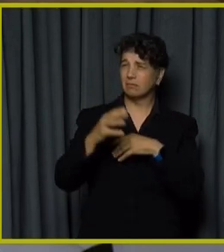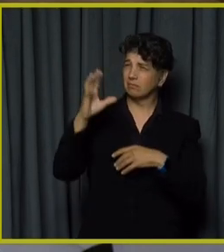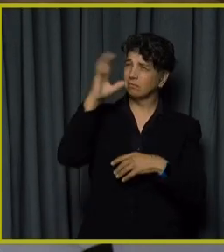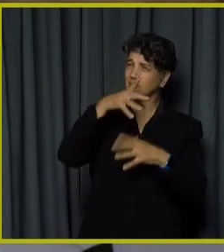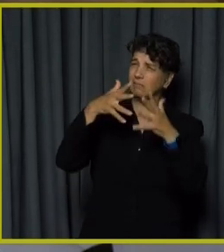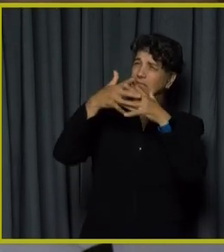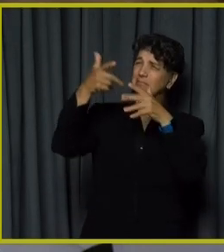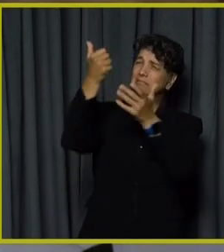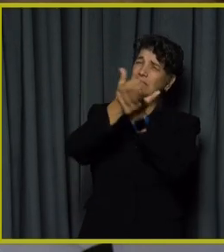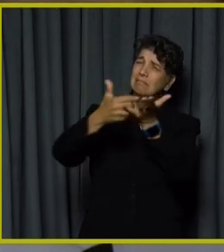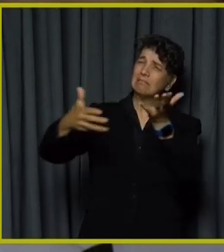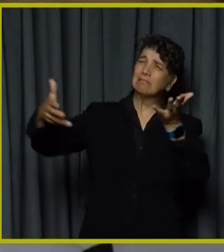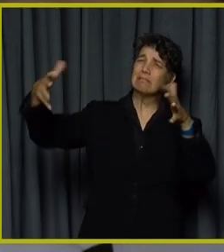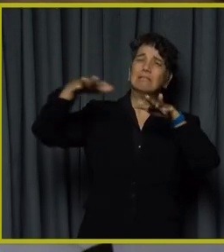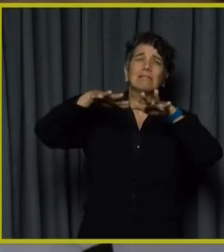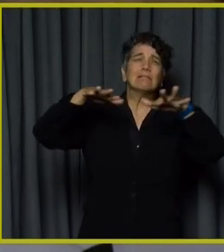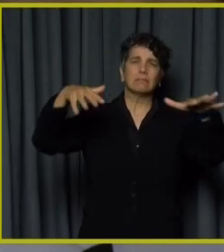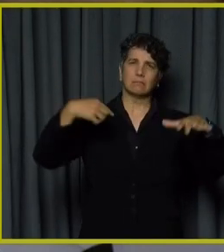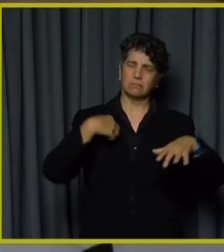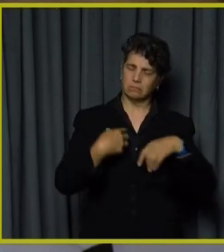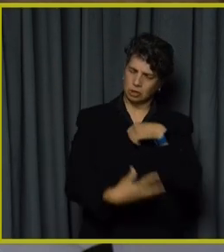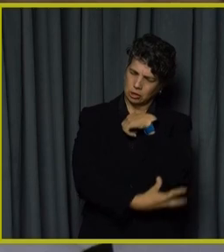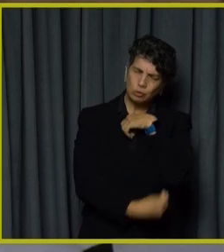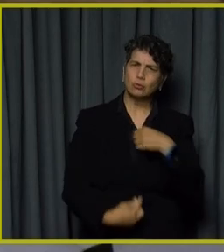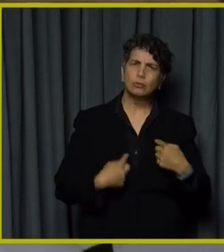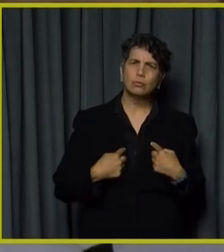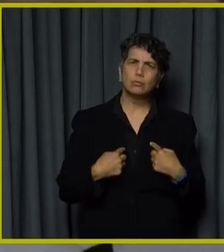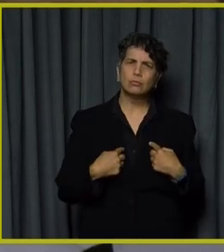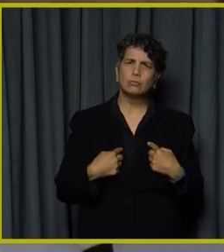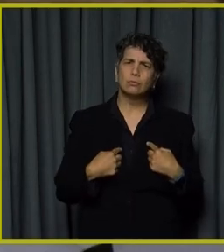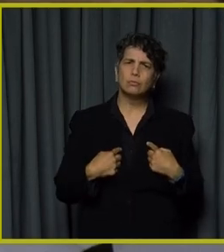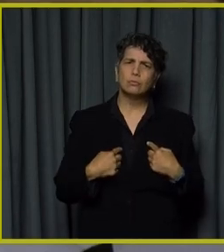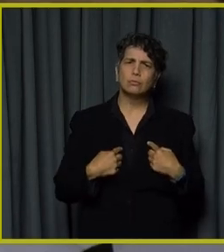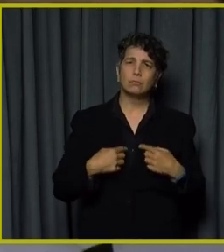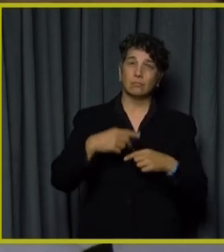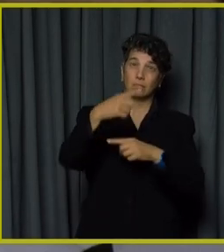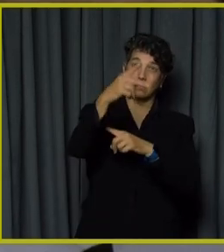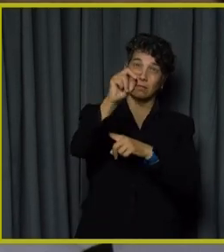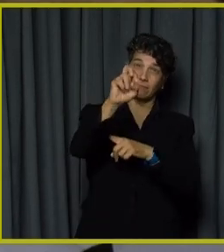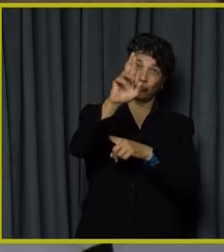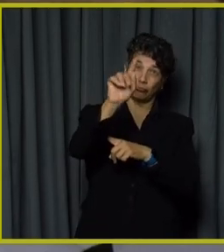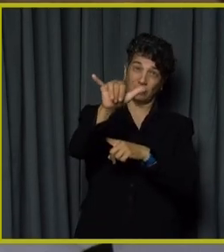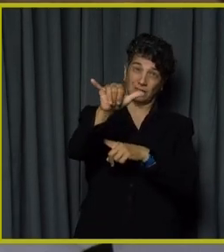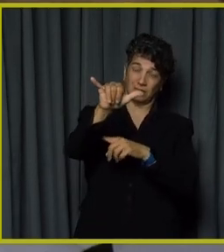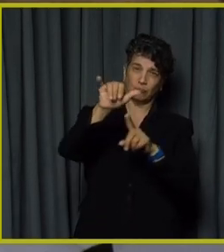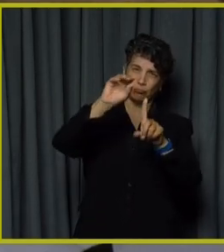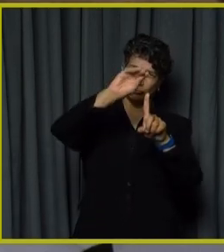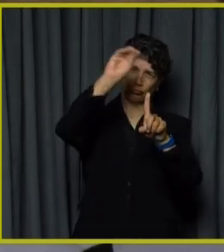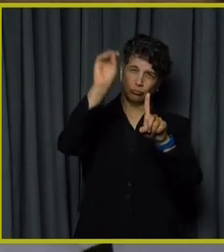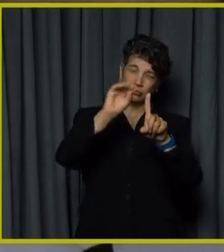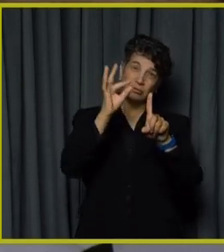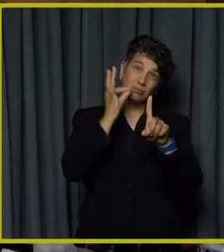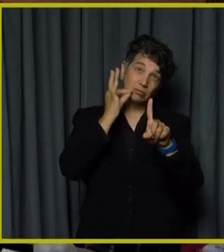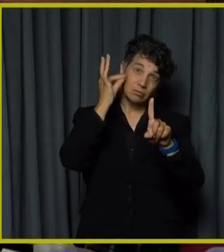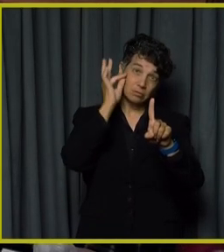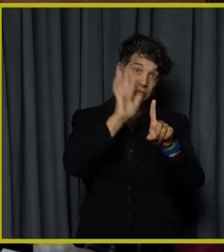rate among Native American people is very likely higher than 65%.